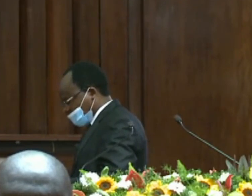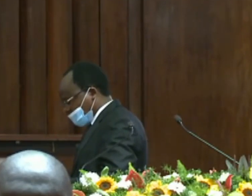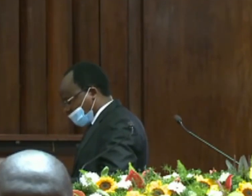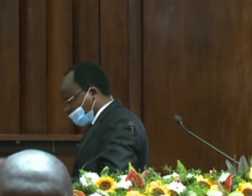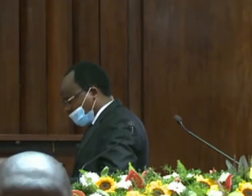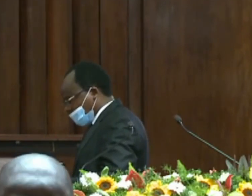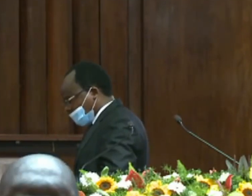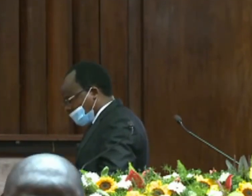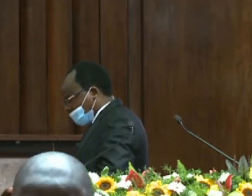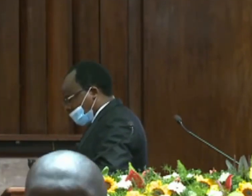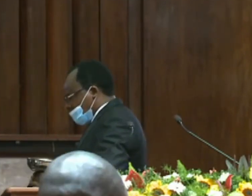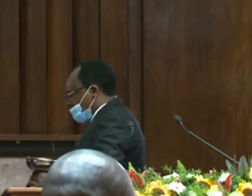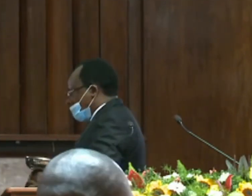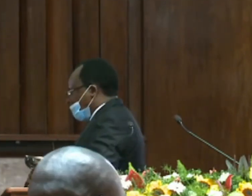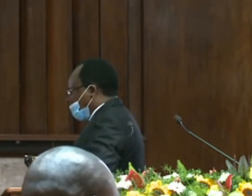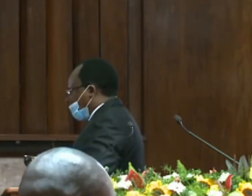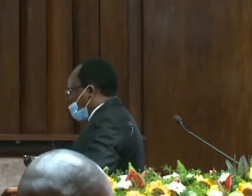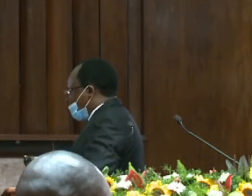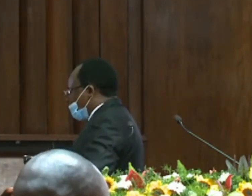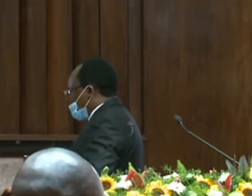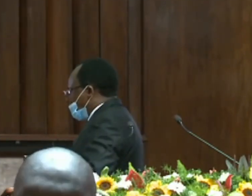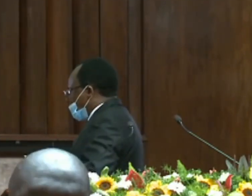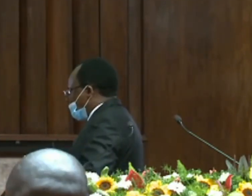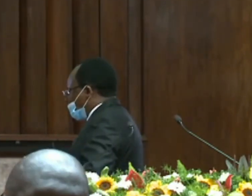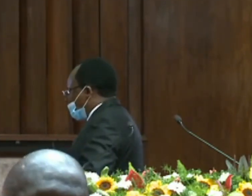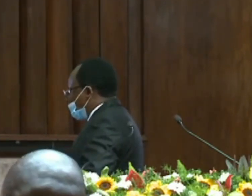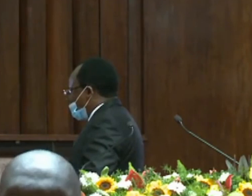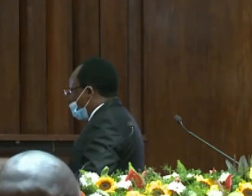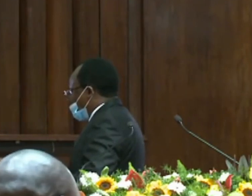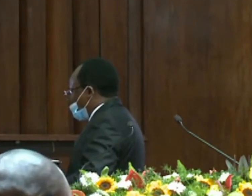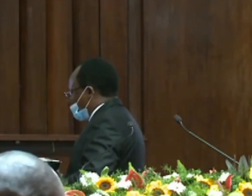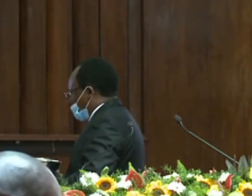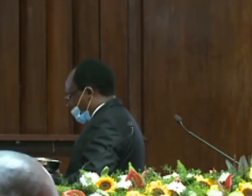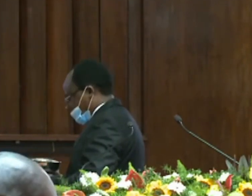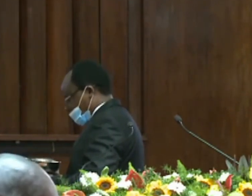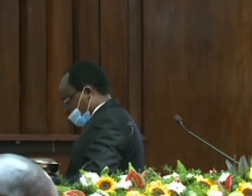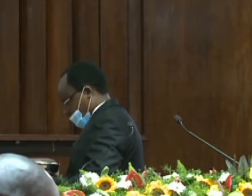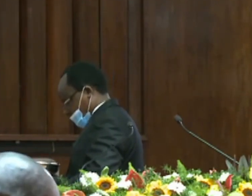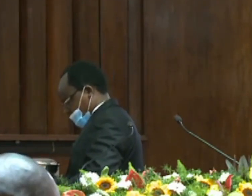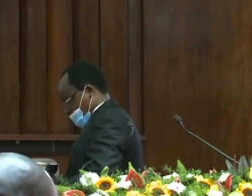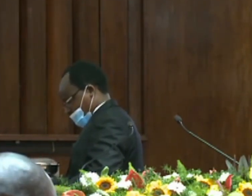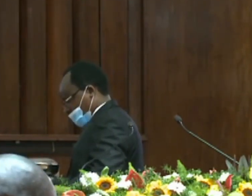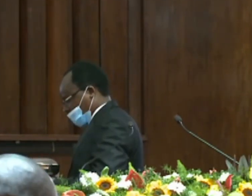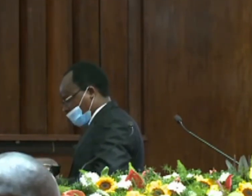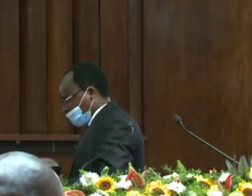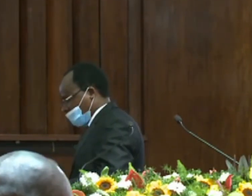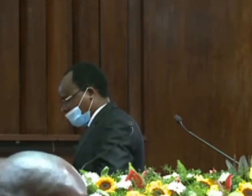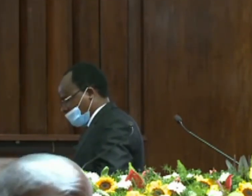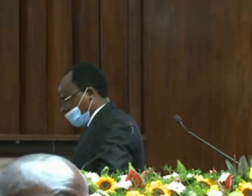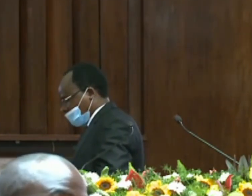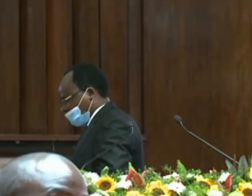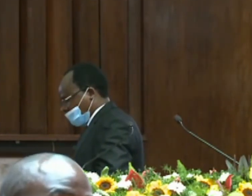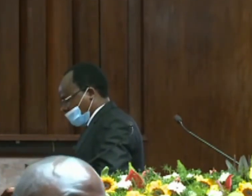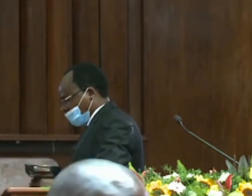nonso mwembekezera kubwera kwa mbuye Yesu monga na fenso tiembekezera. Come, many of you pioneers of this work. Idzani